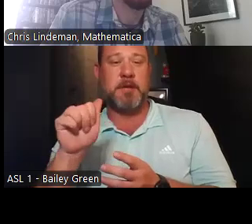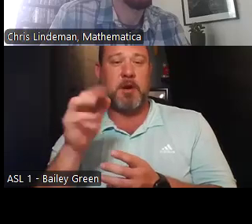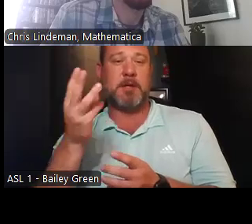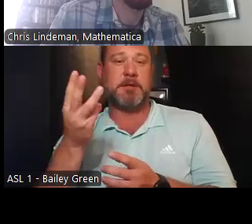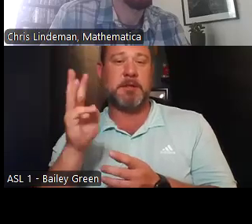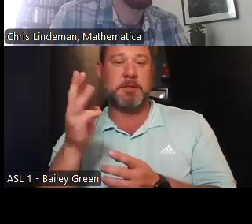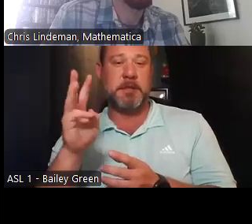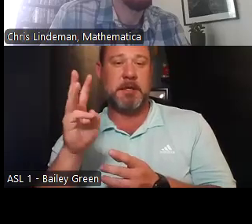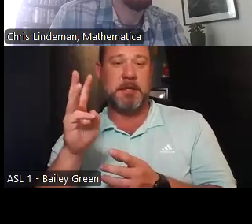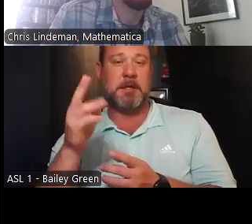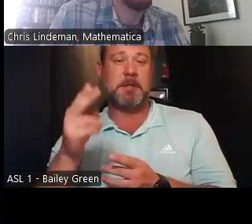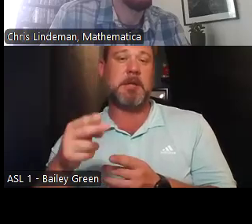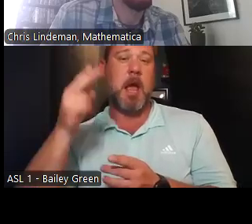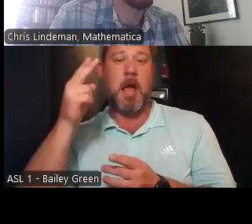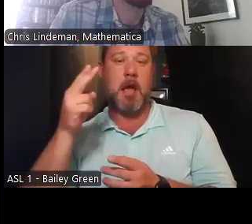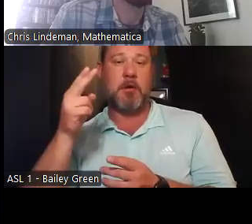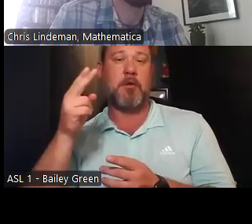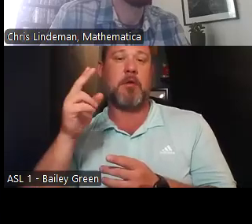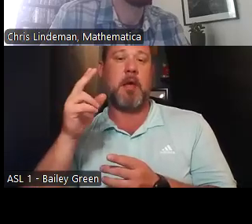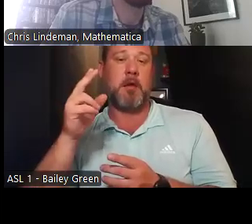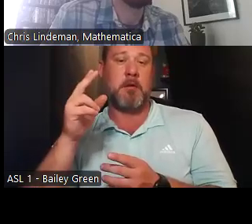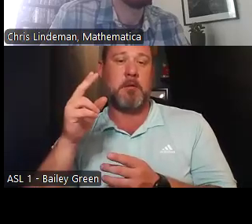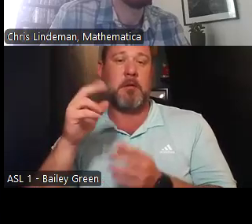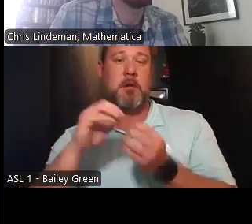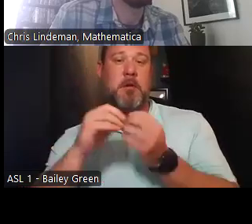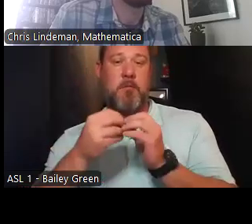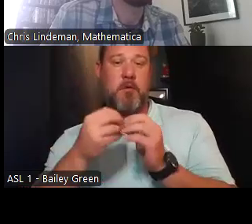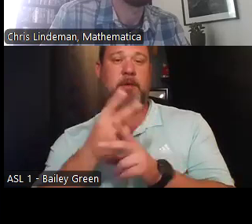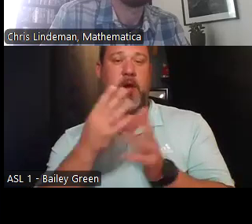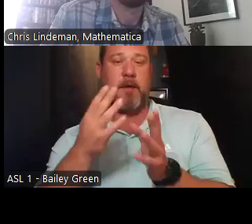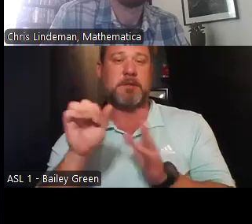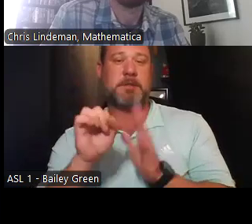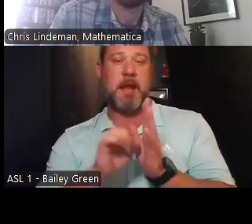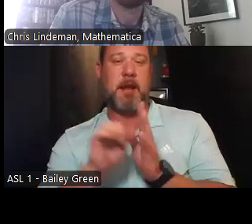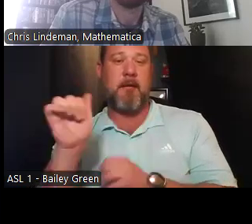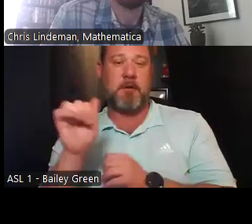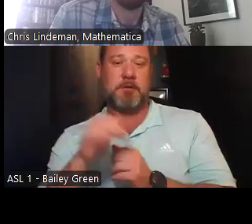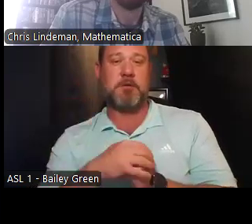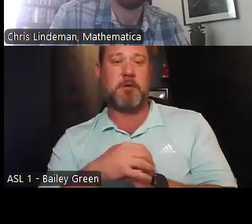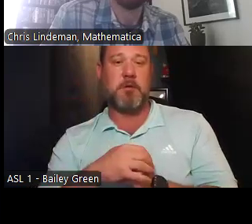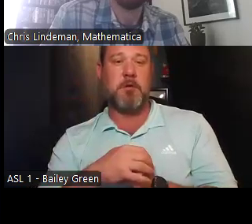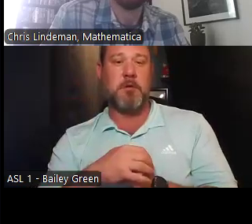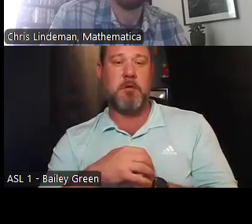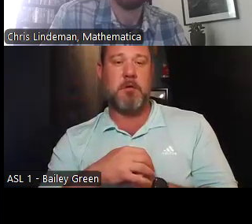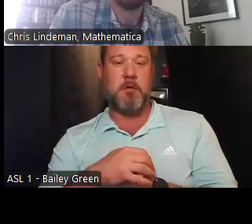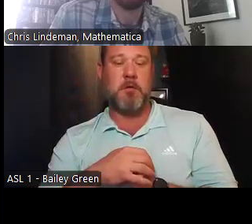a higher number of caregivers compared to the statewide average.